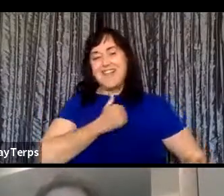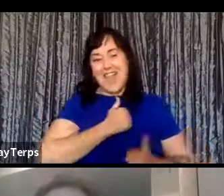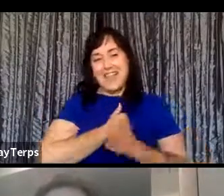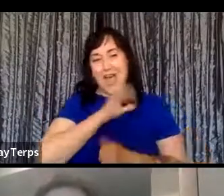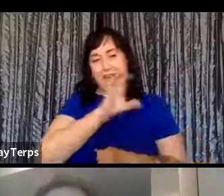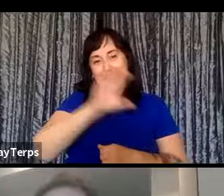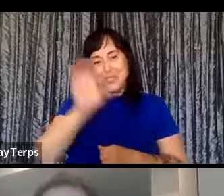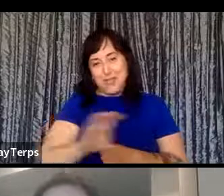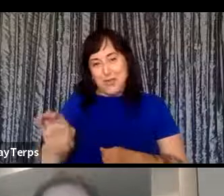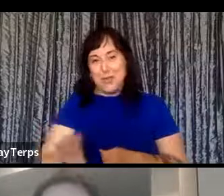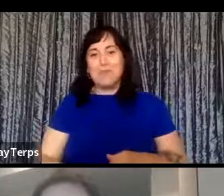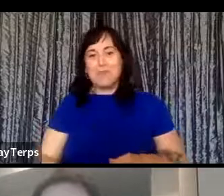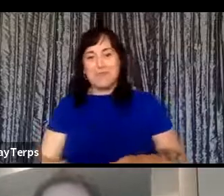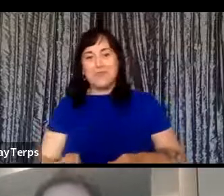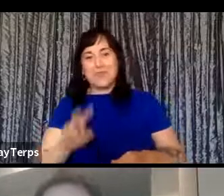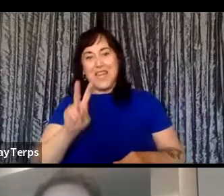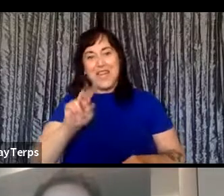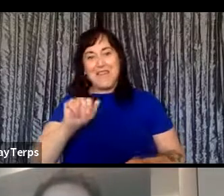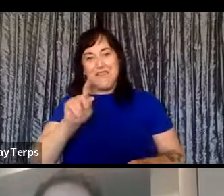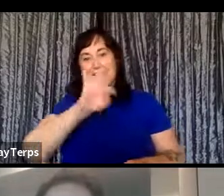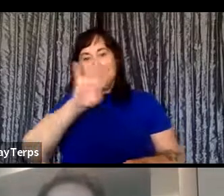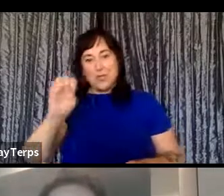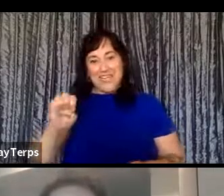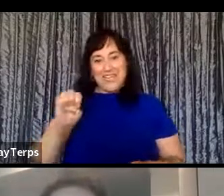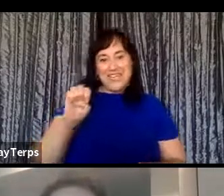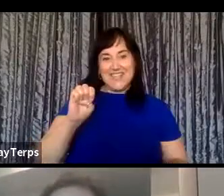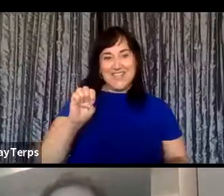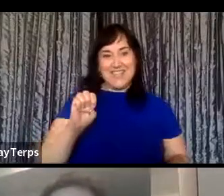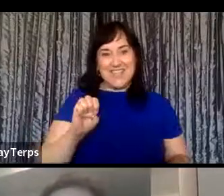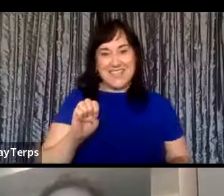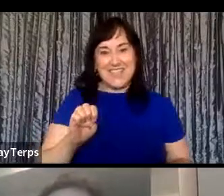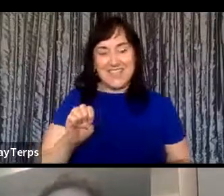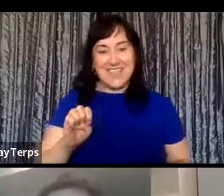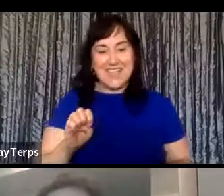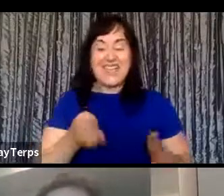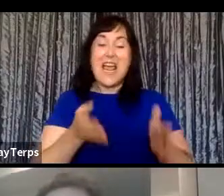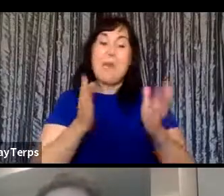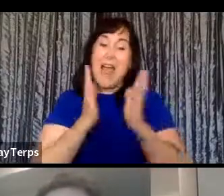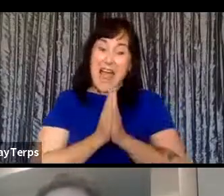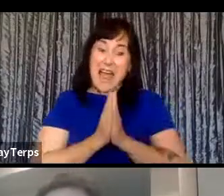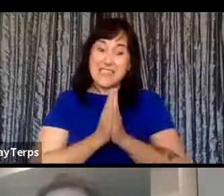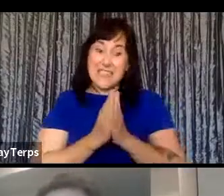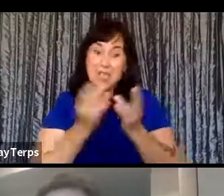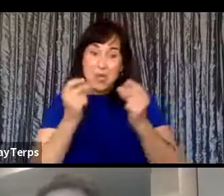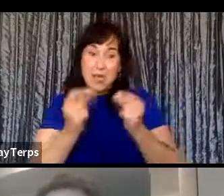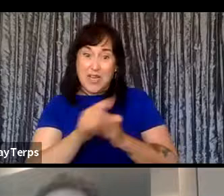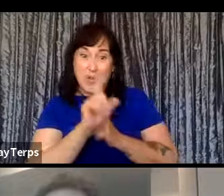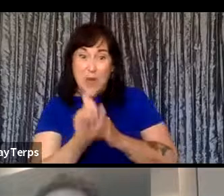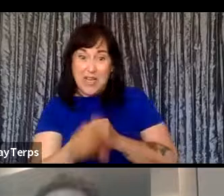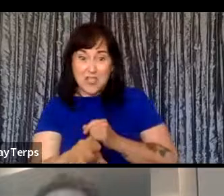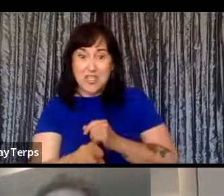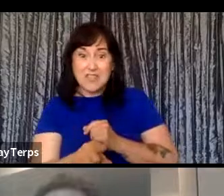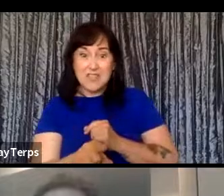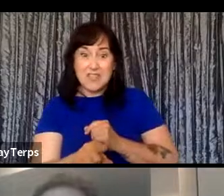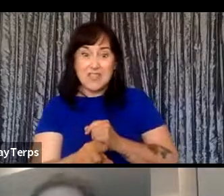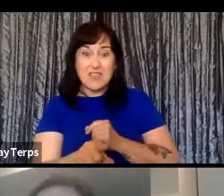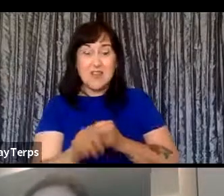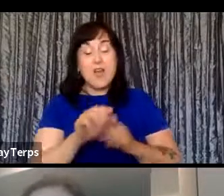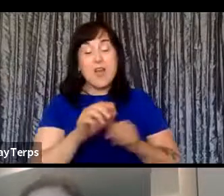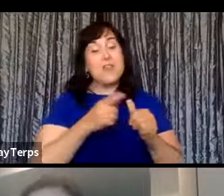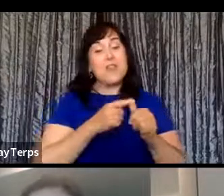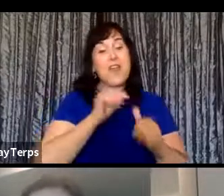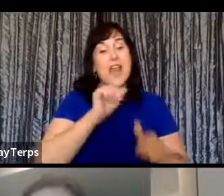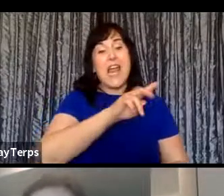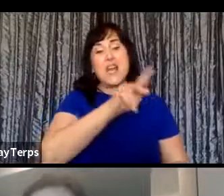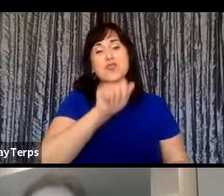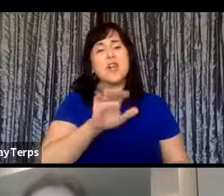is Valerie. Hi, Valerie. 9. Hi, Andrea. I'm gonna ask a quick question. Andrea, first up, what's